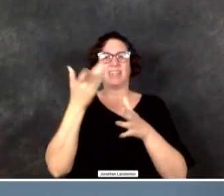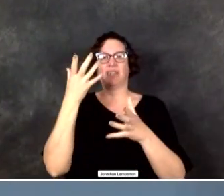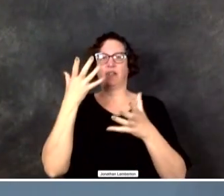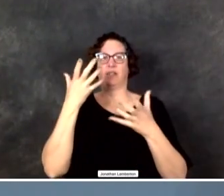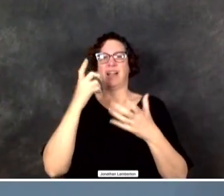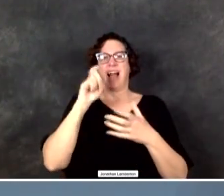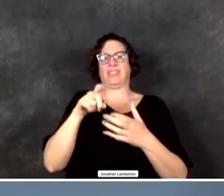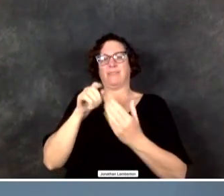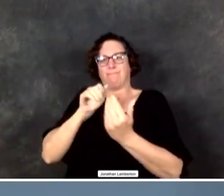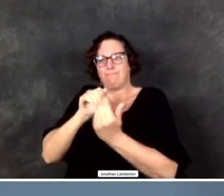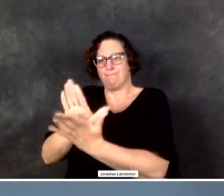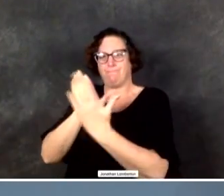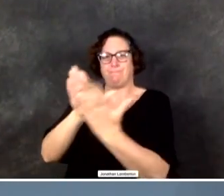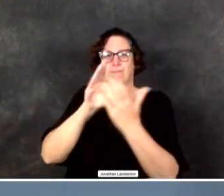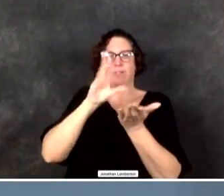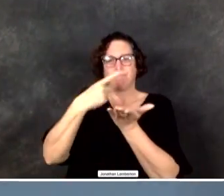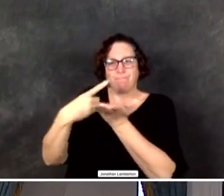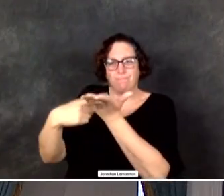and in subsequent weeks.